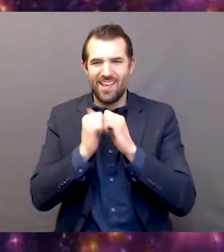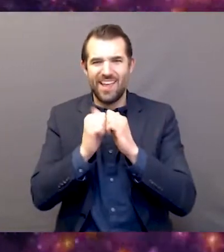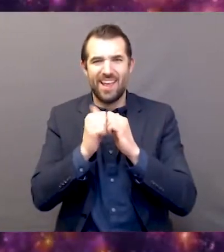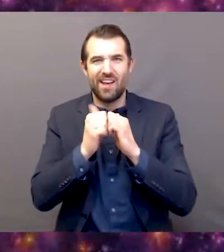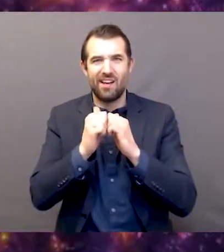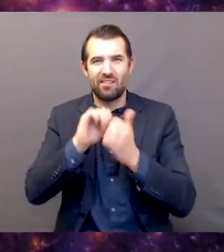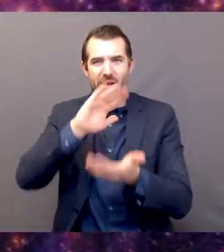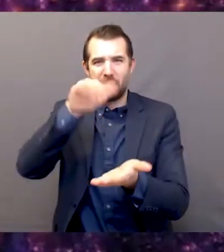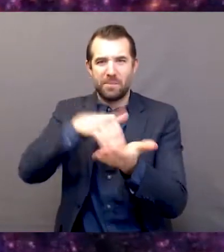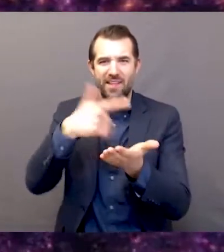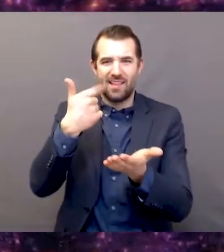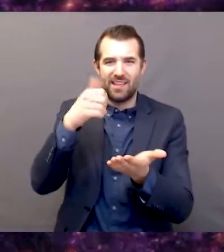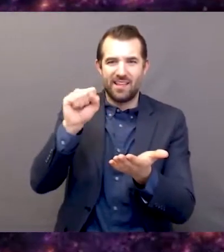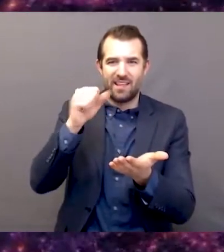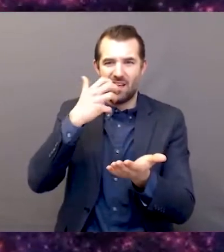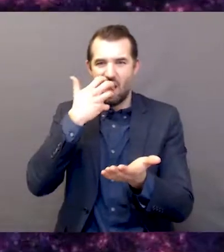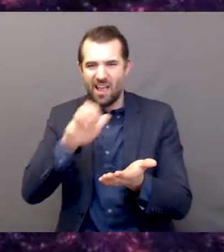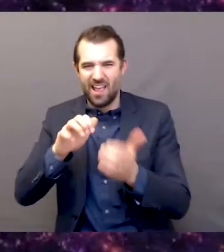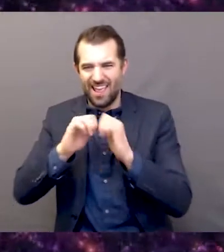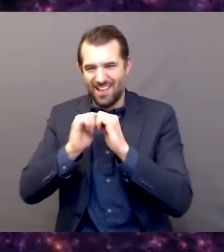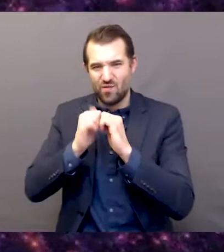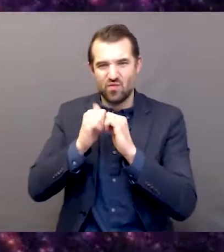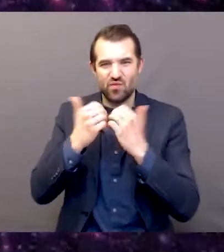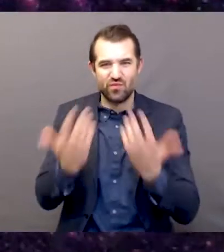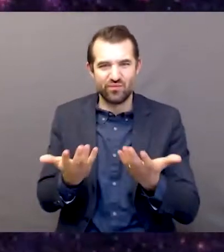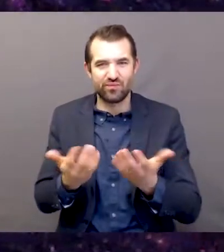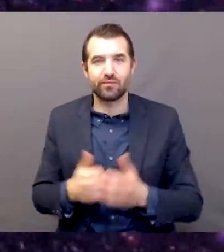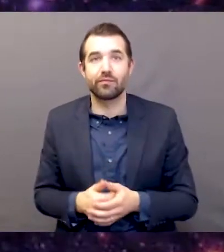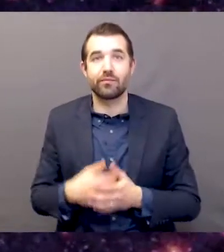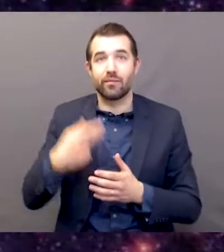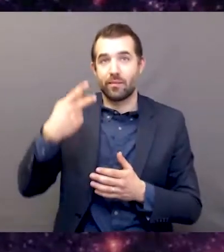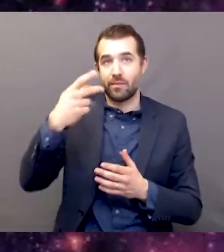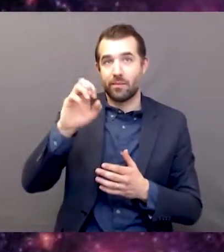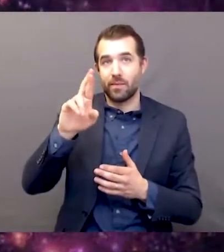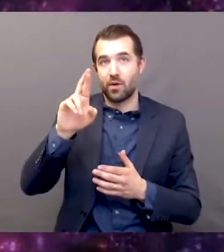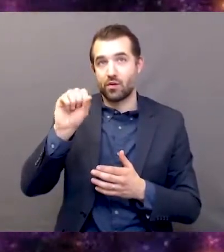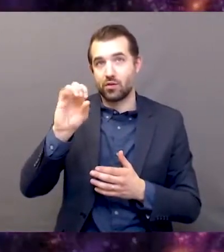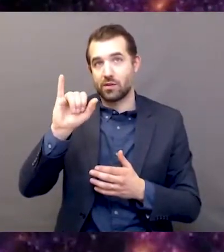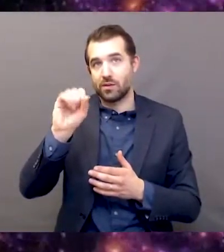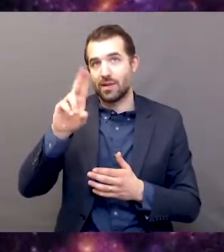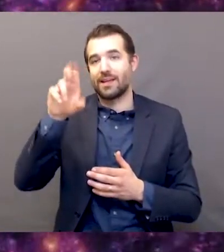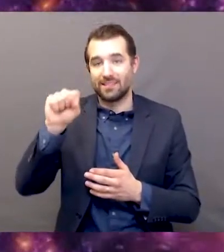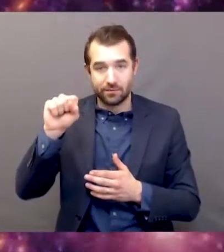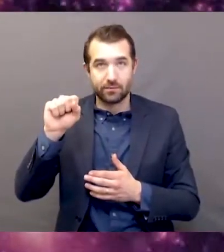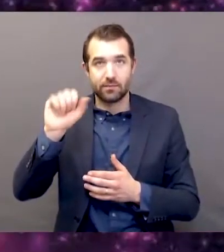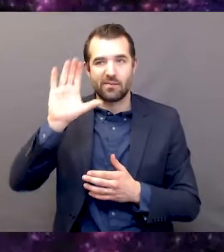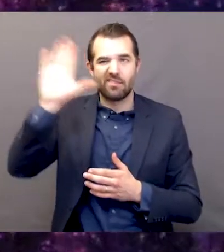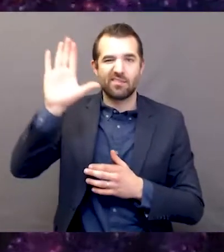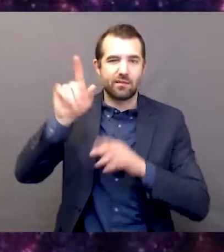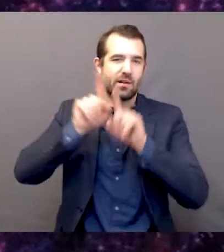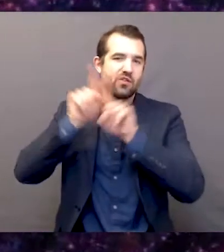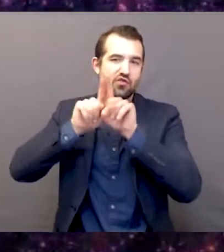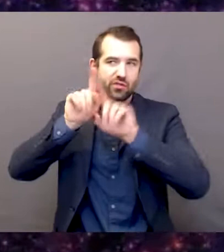the center of the Perseus cluster, the brightest cluster, X-ray cluster in the sky. And what you see here is that the central region